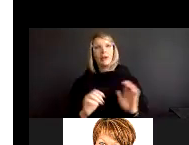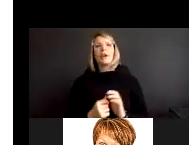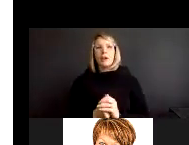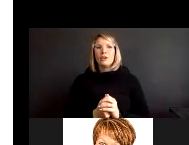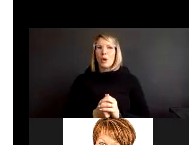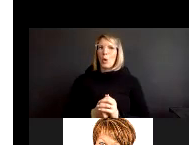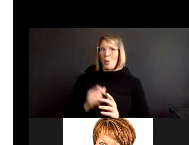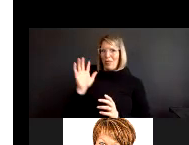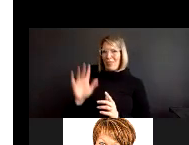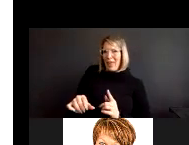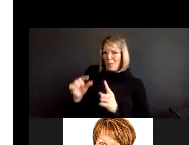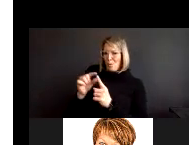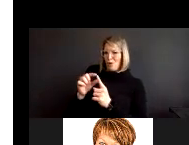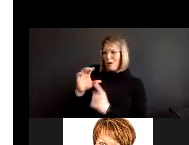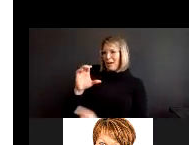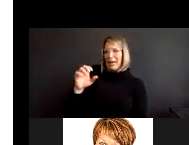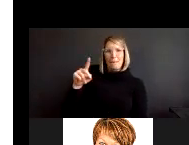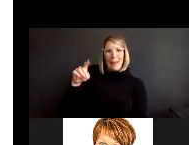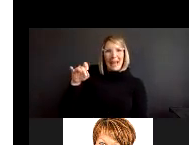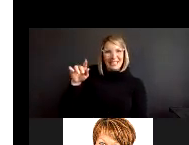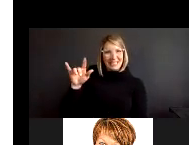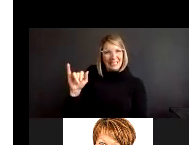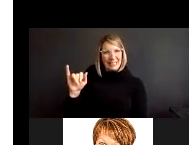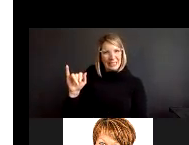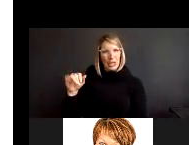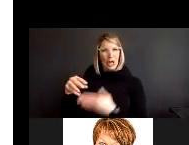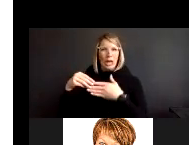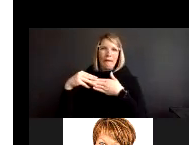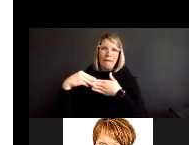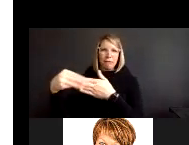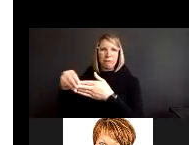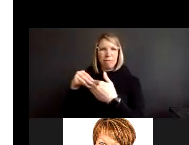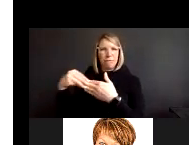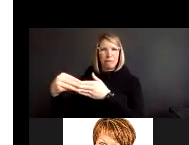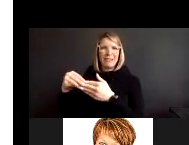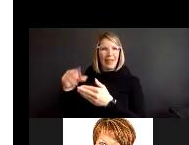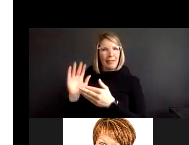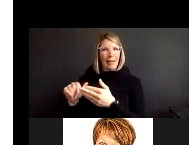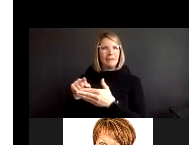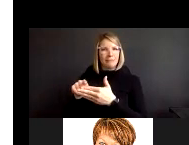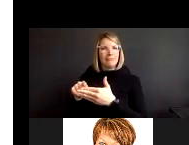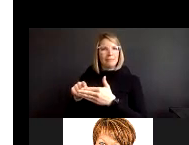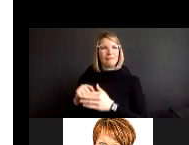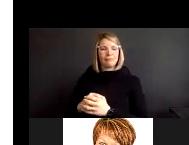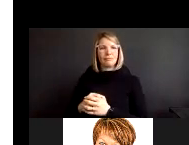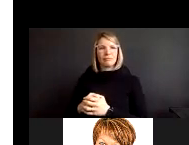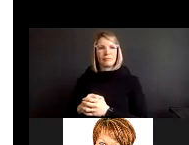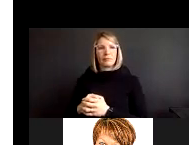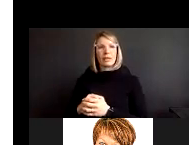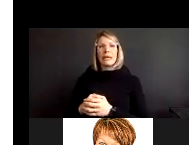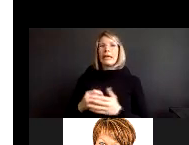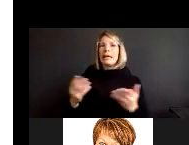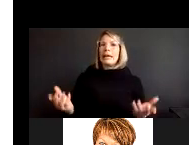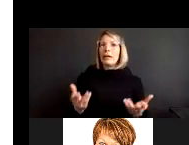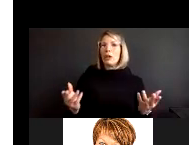but for all of us, whether we're providing service or receiving service. Just as citizens of the province, it's an